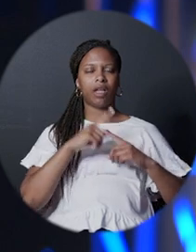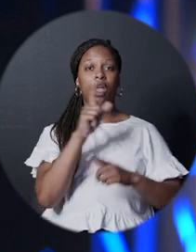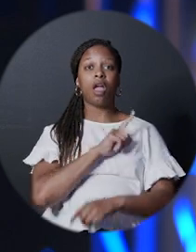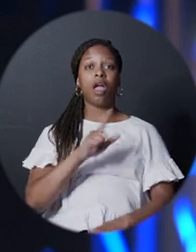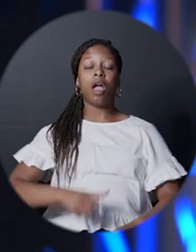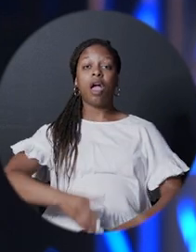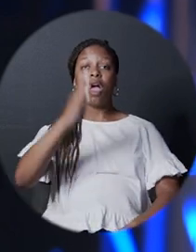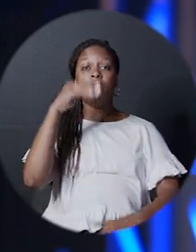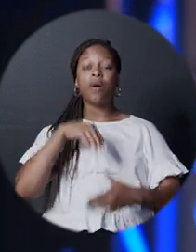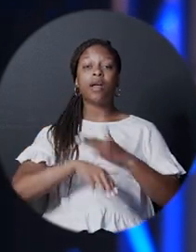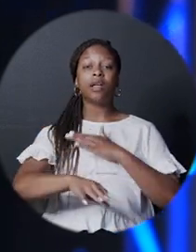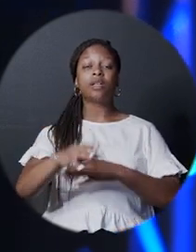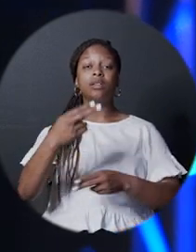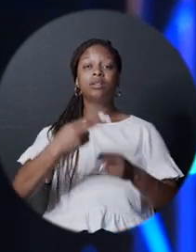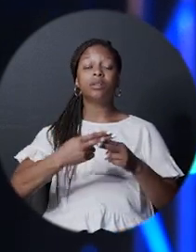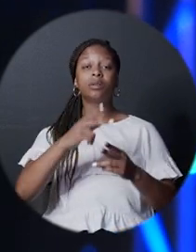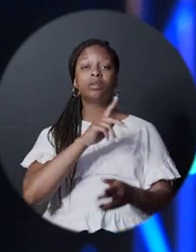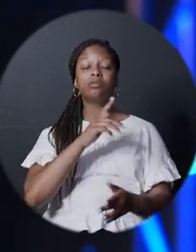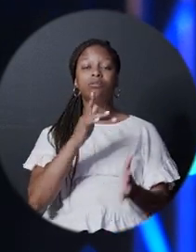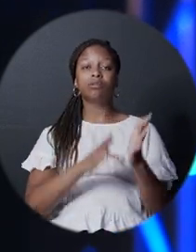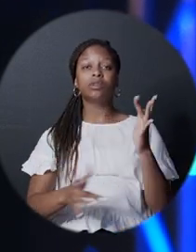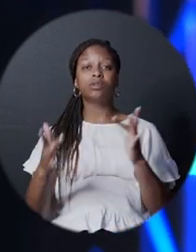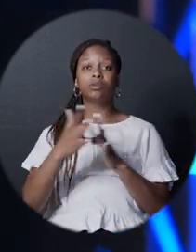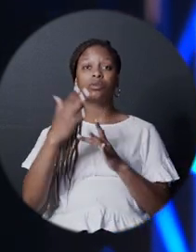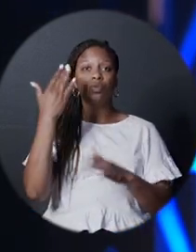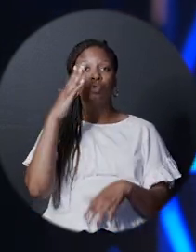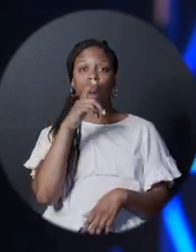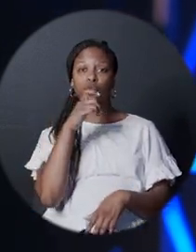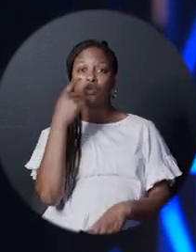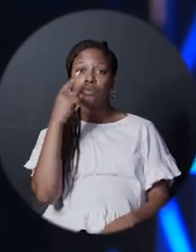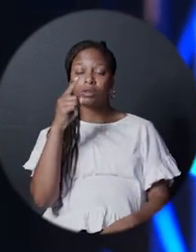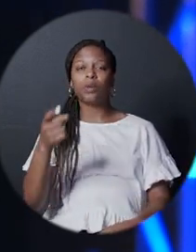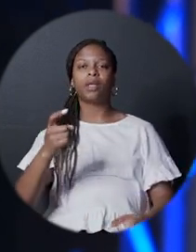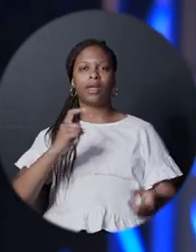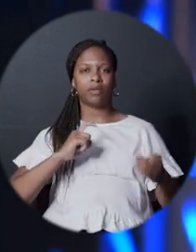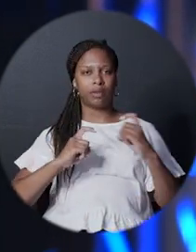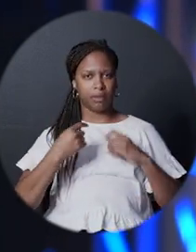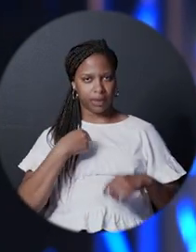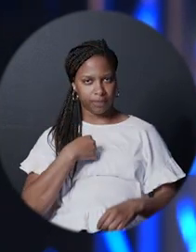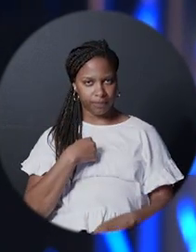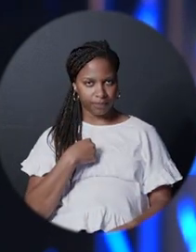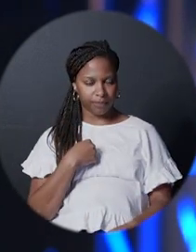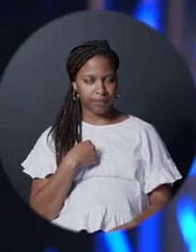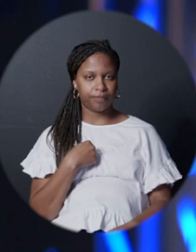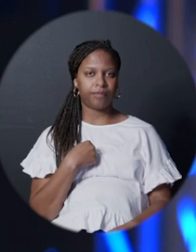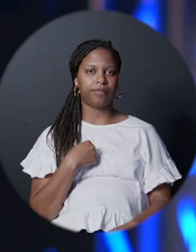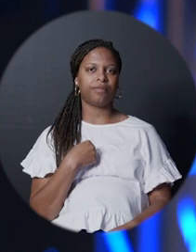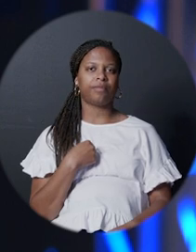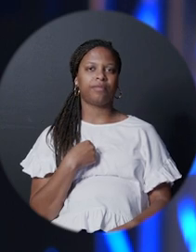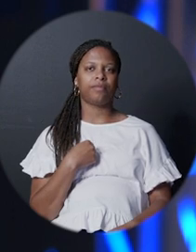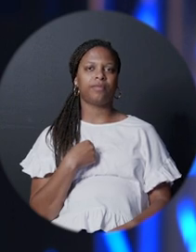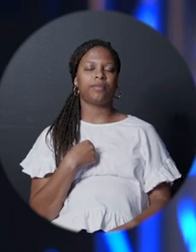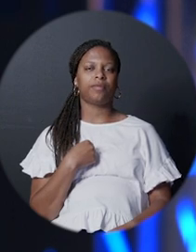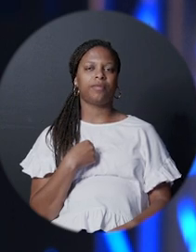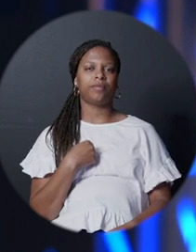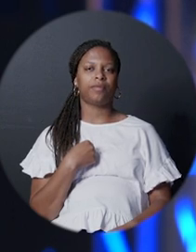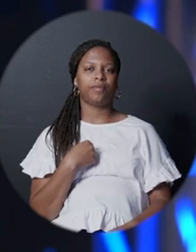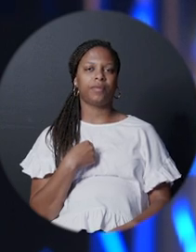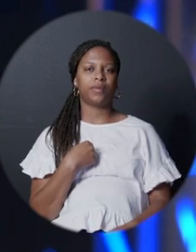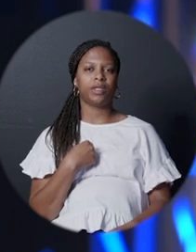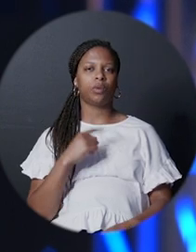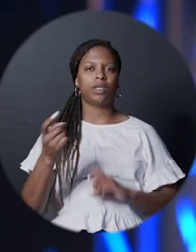See the salvation of the Lord. God, right now, in the name of Jesus, I don't know who this message was for. I know you gave it to me.